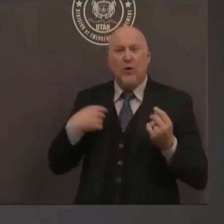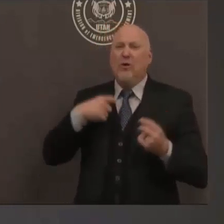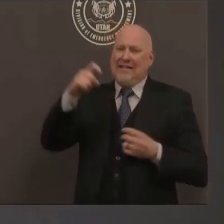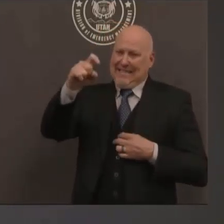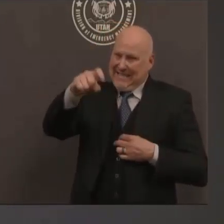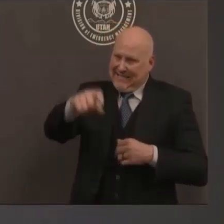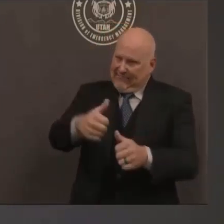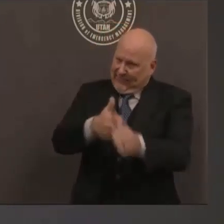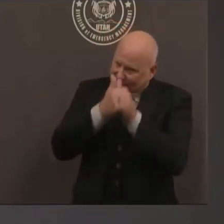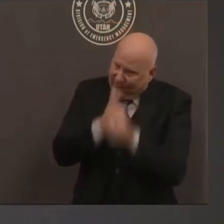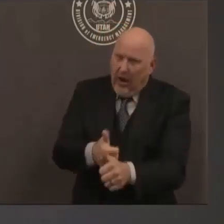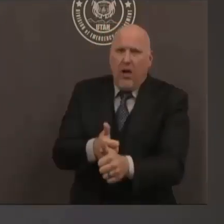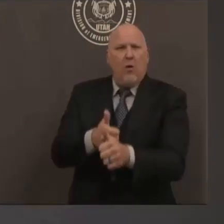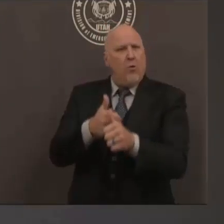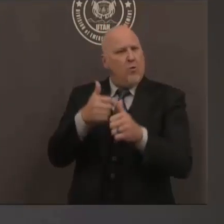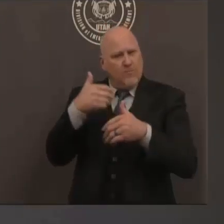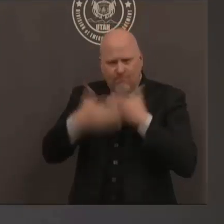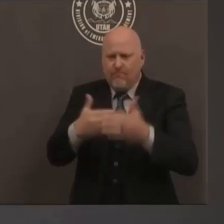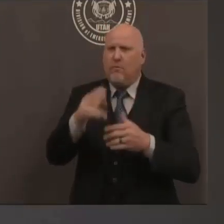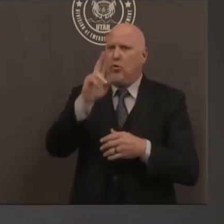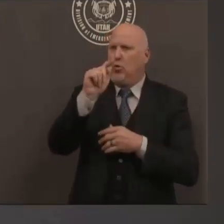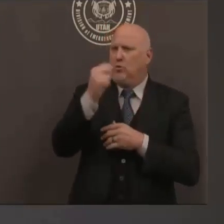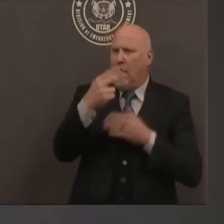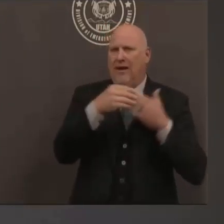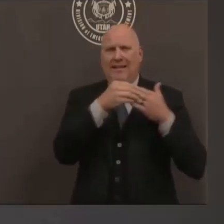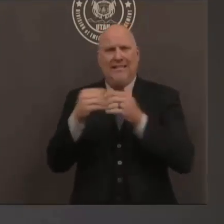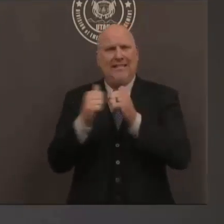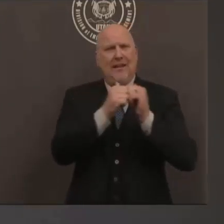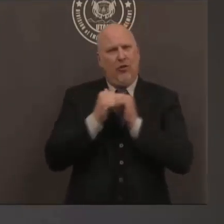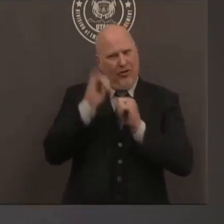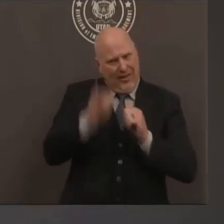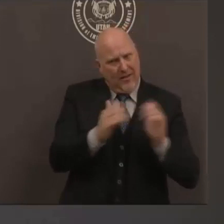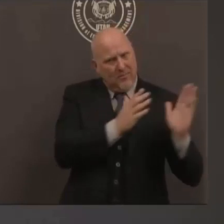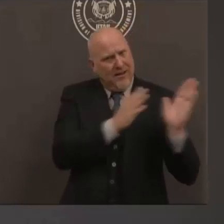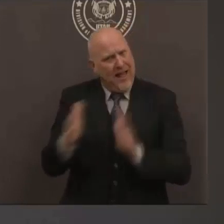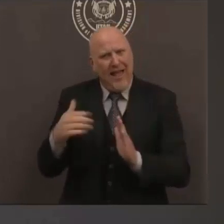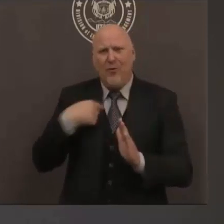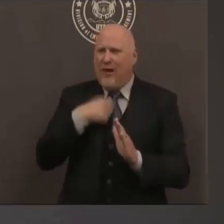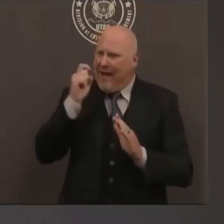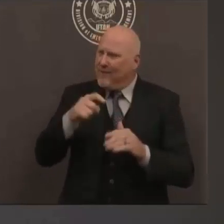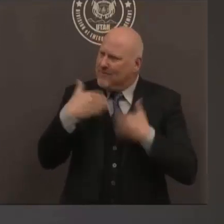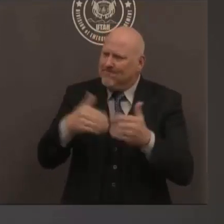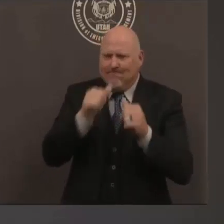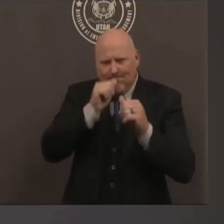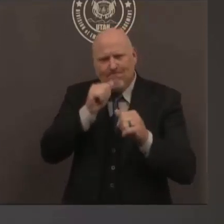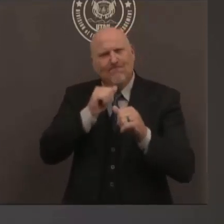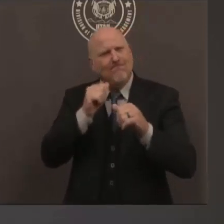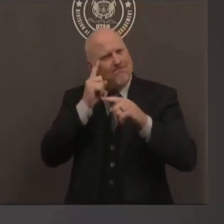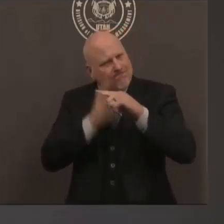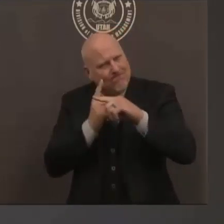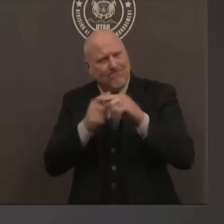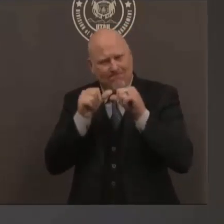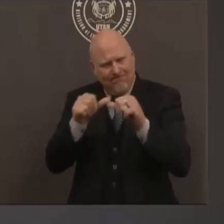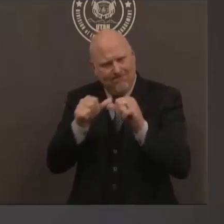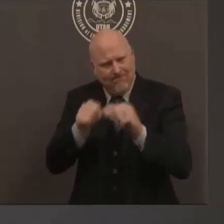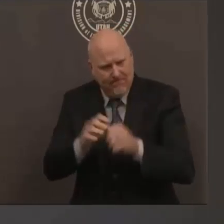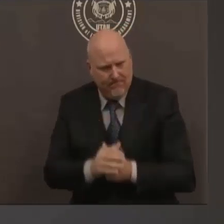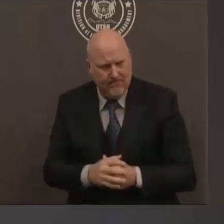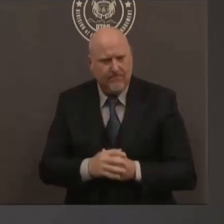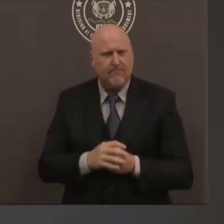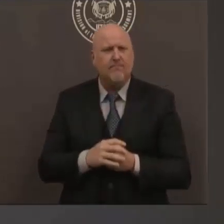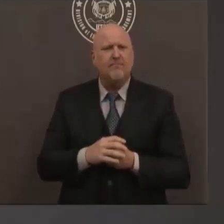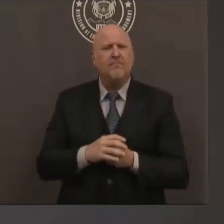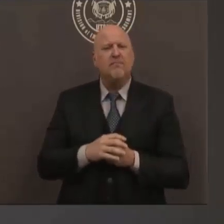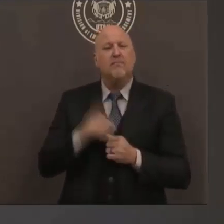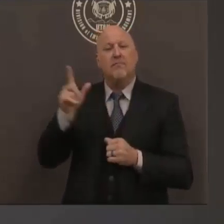Last but not least on this issue, public health officials, when they find people that are infected, they go back and they investigate who they've been in contact